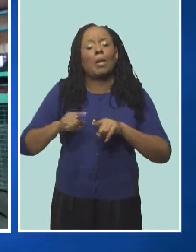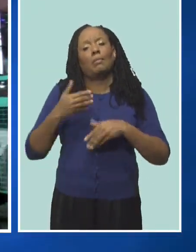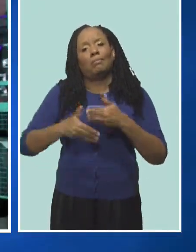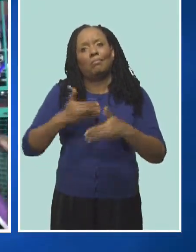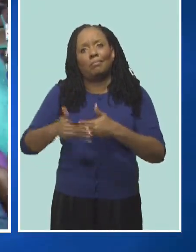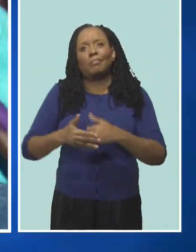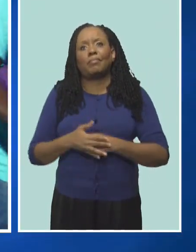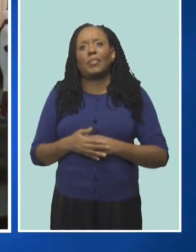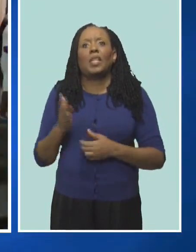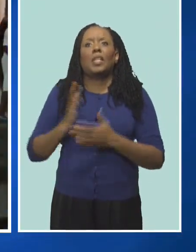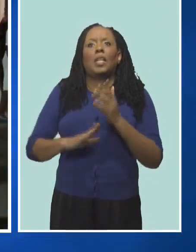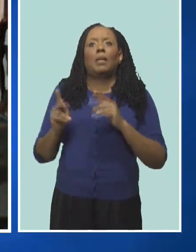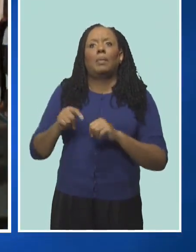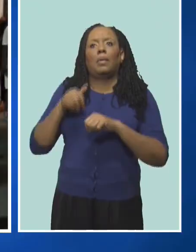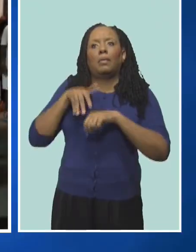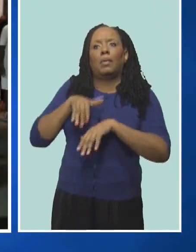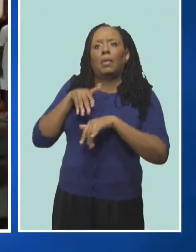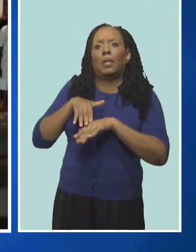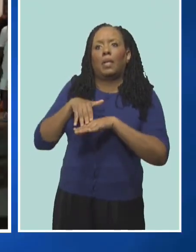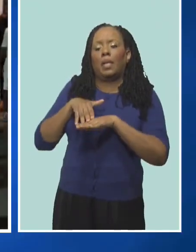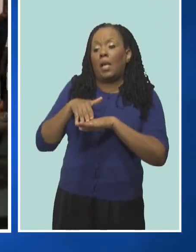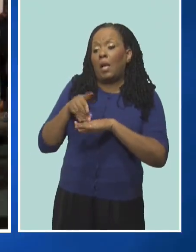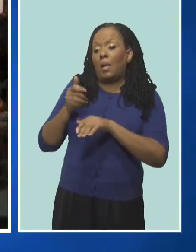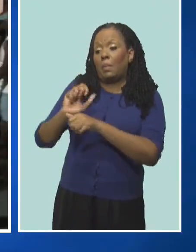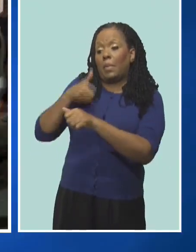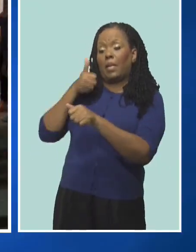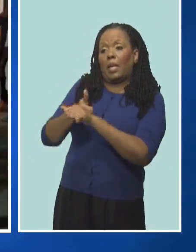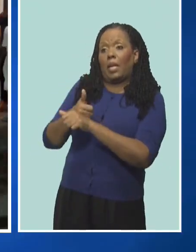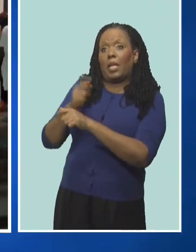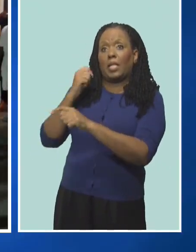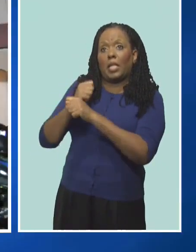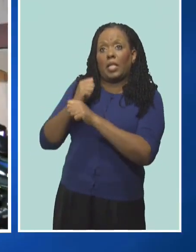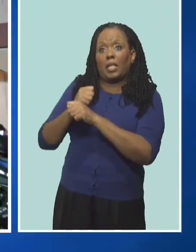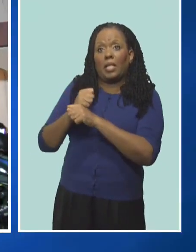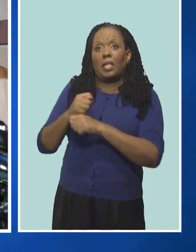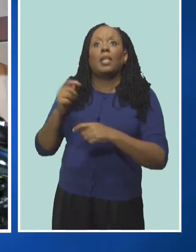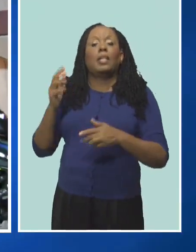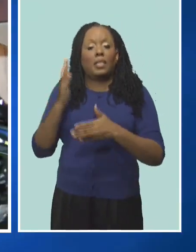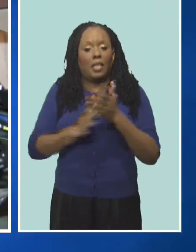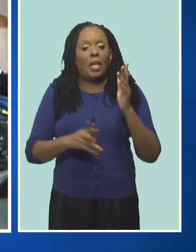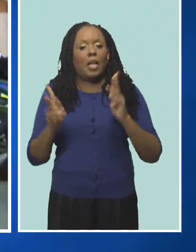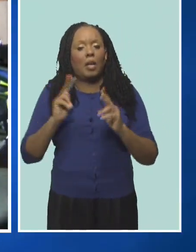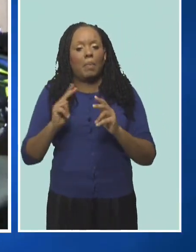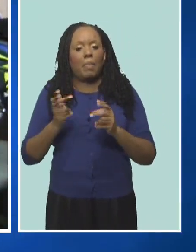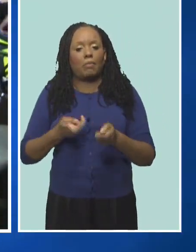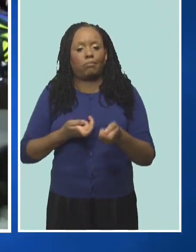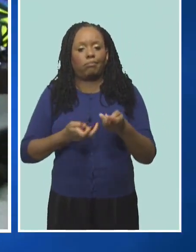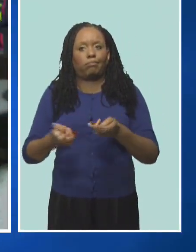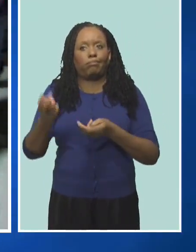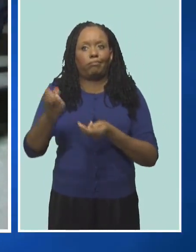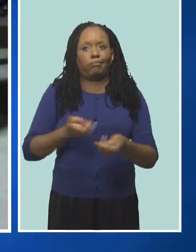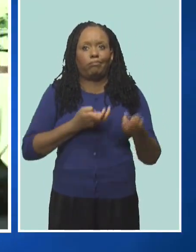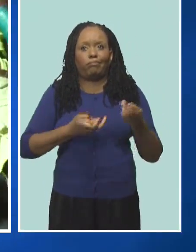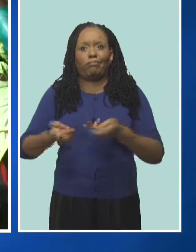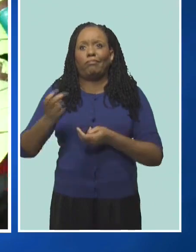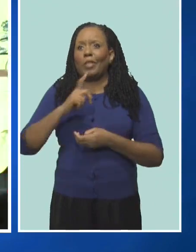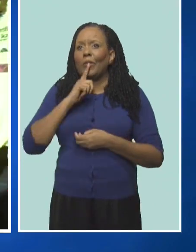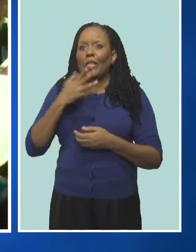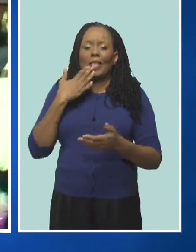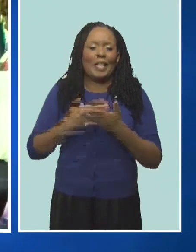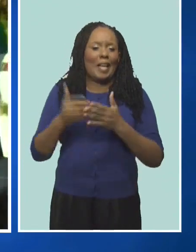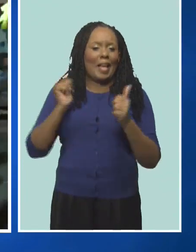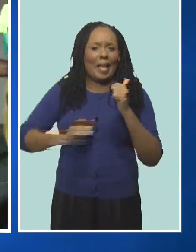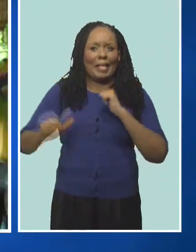along behind the trucks, others, like these skaters, opted to roll. Harvey Smith believes it's a great activity for youngsters to